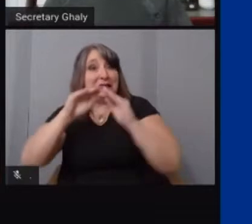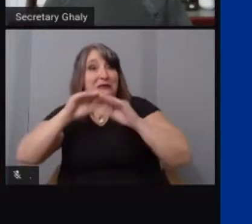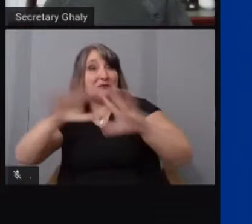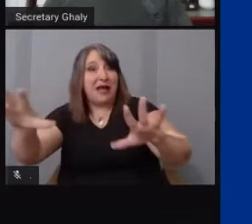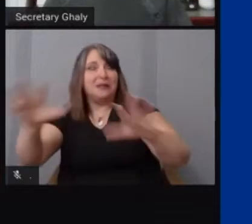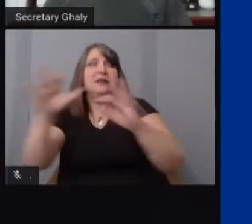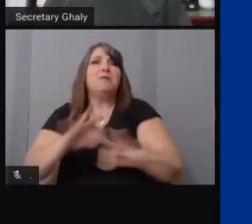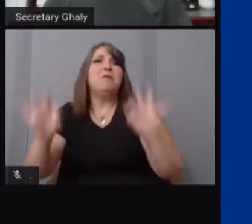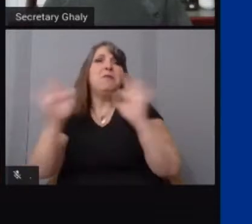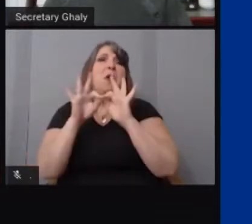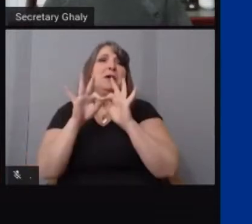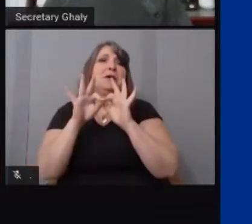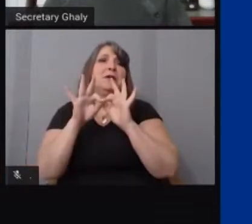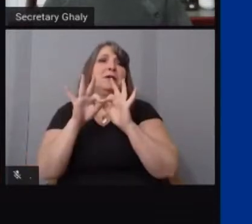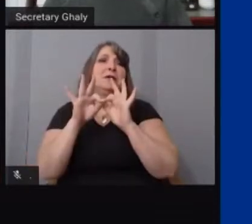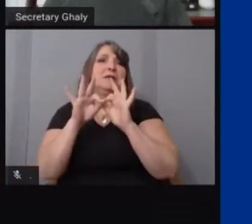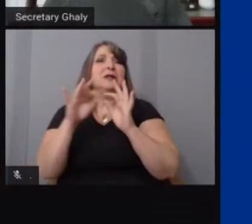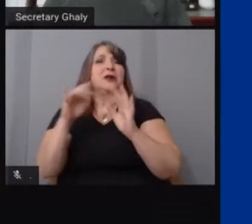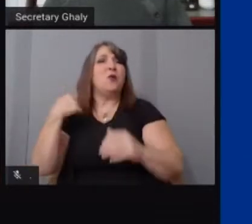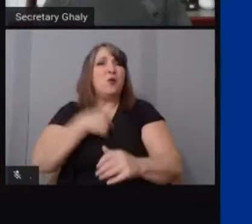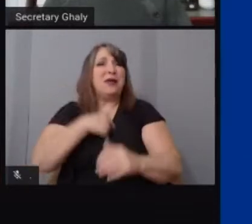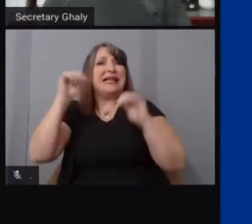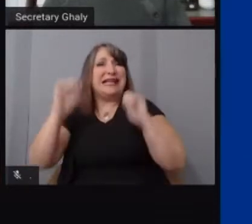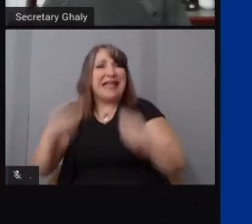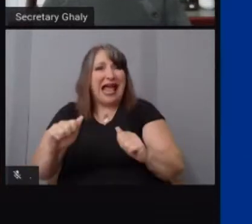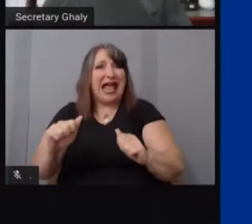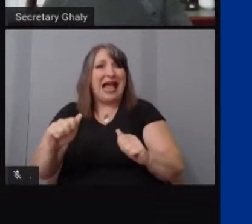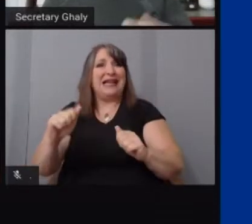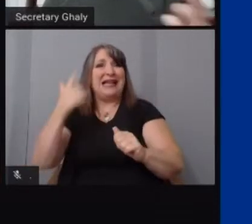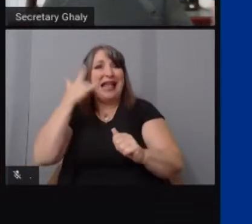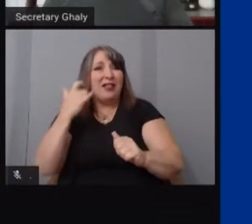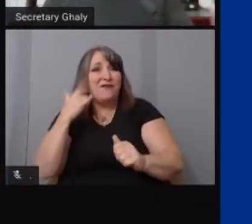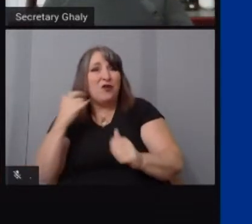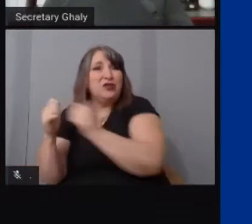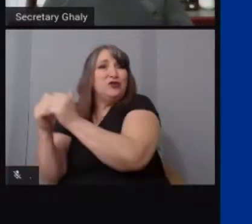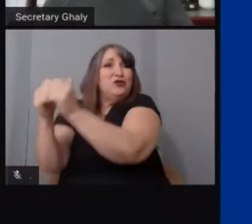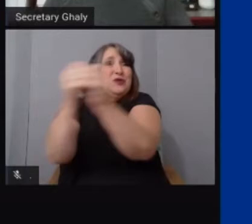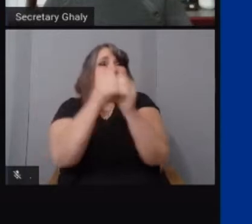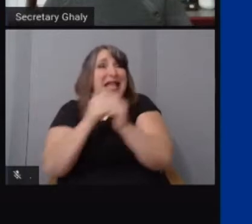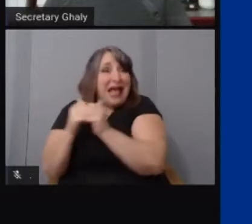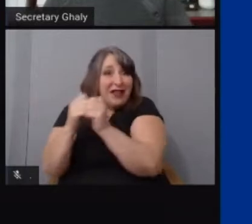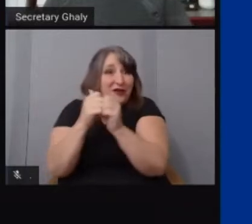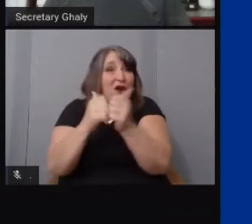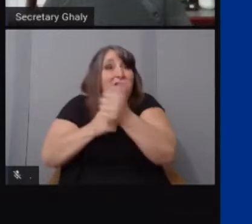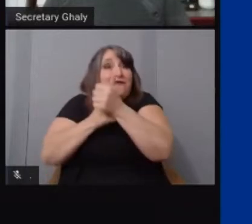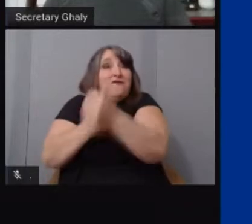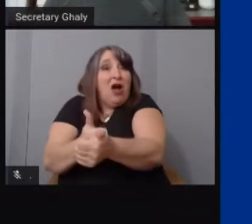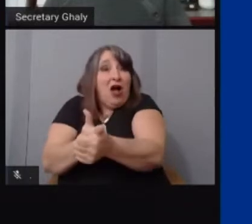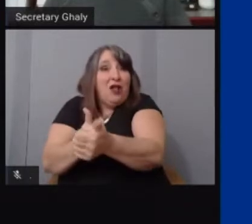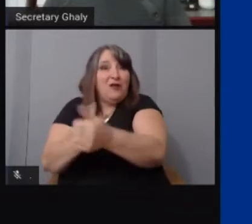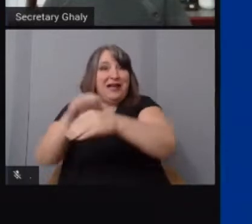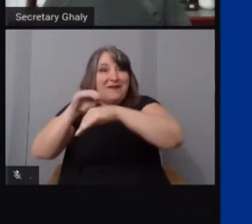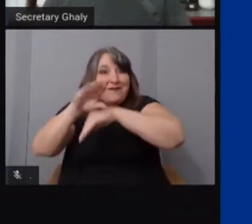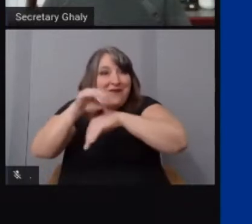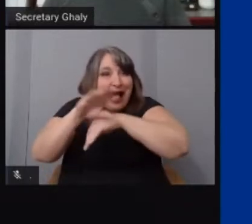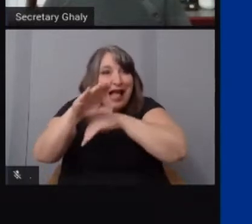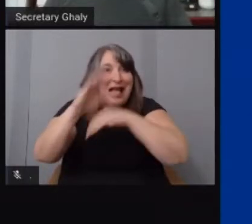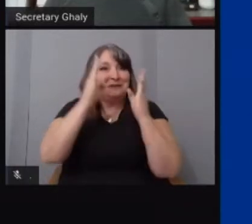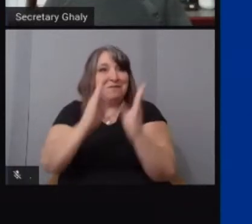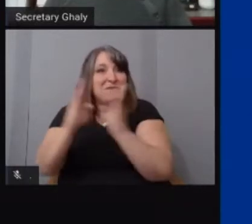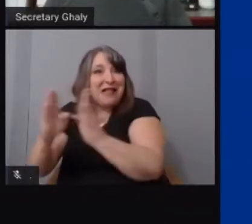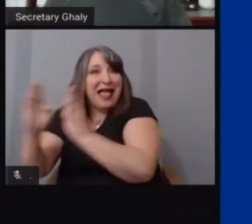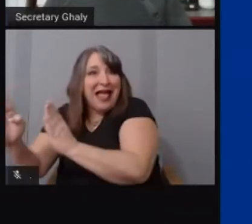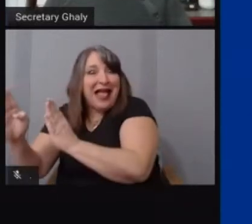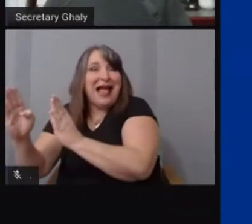one, that together with this advice on what to do as it comes to travel,